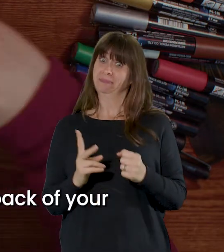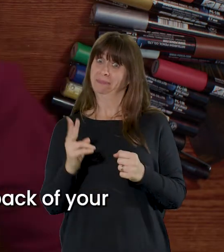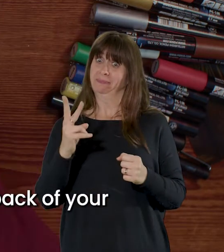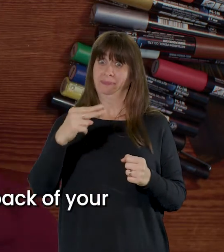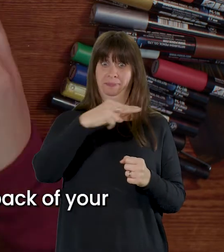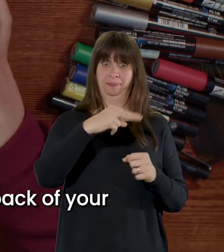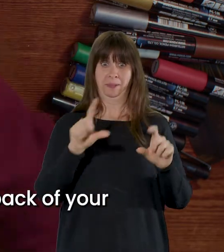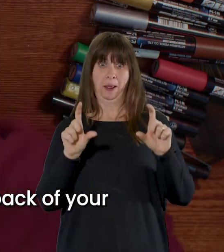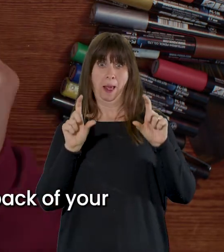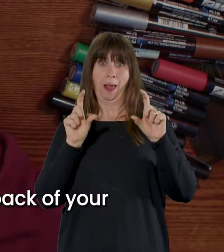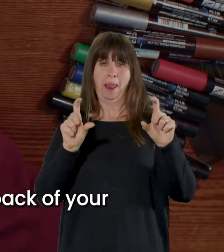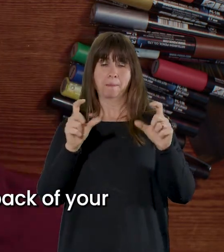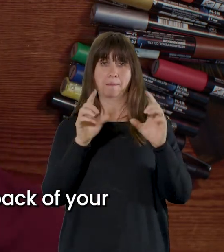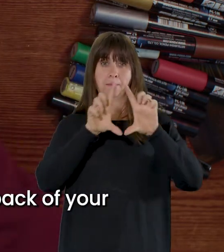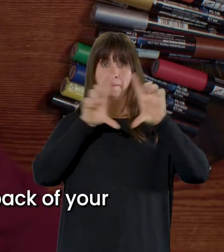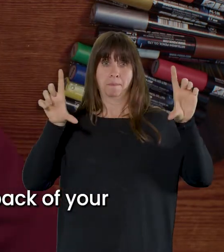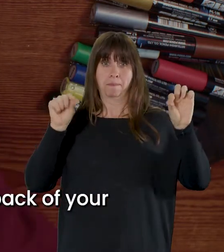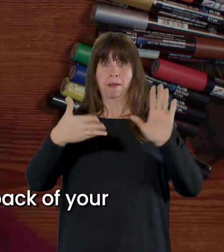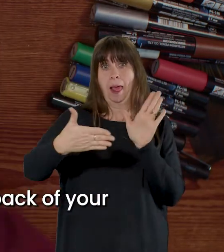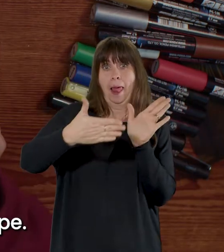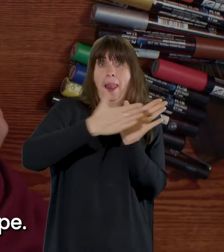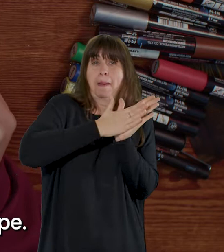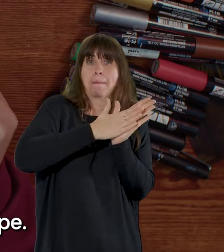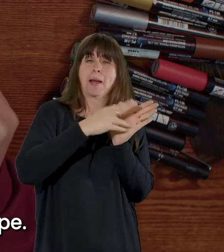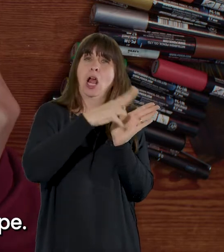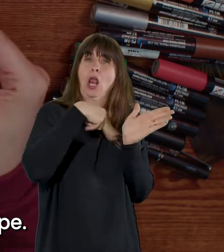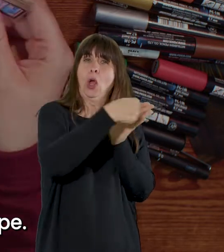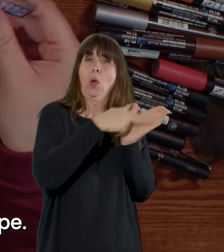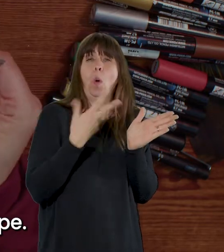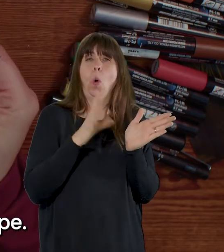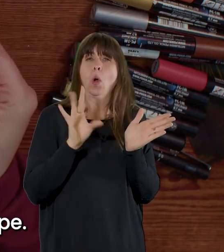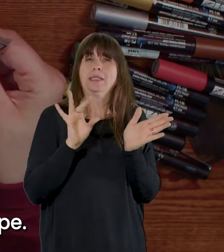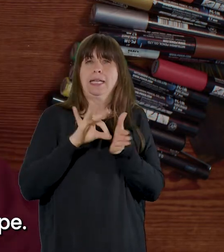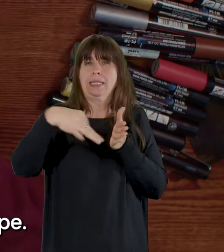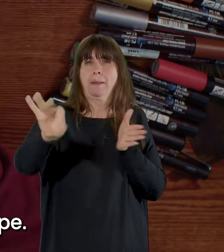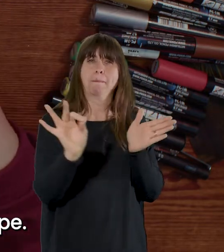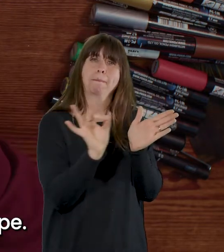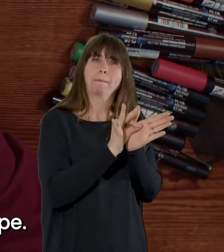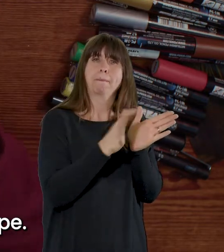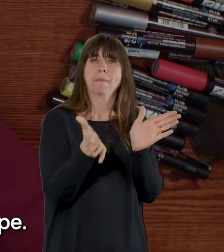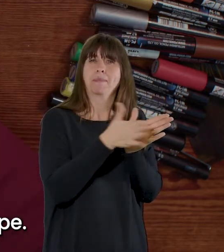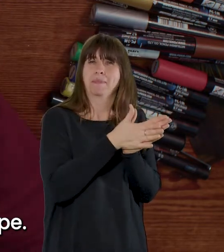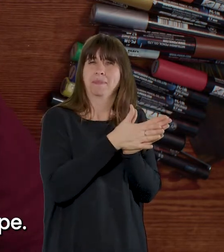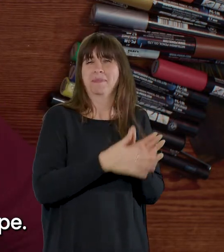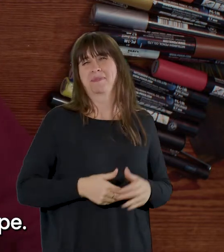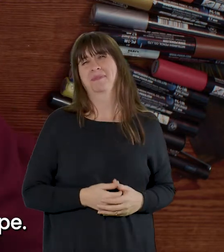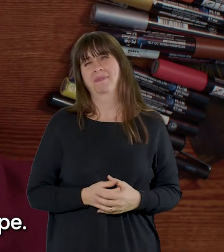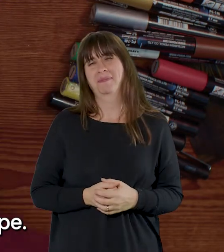Cut your backdrop to size and stick it to the back of your diorama using a glue stick or double-sided tape.